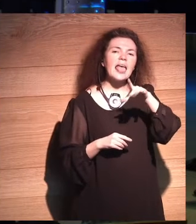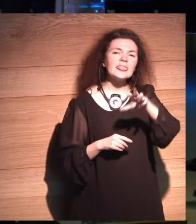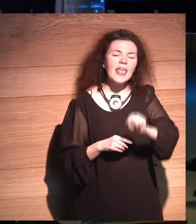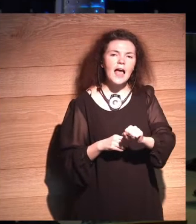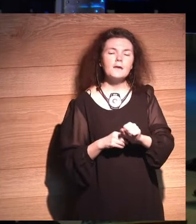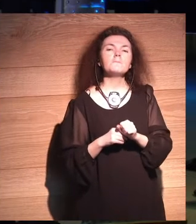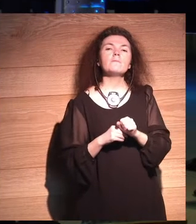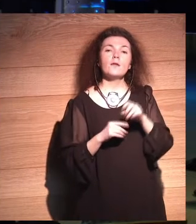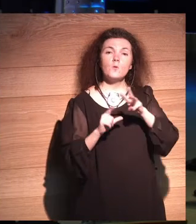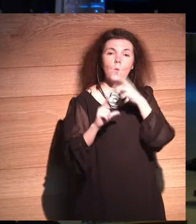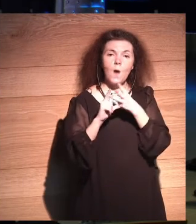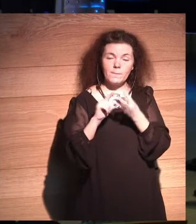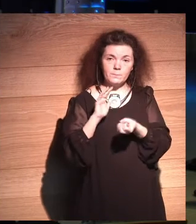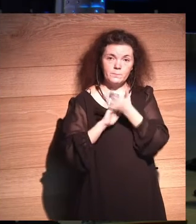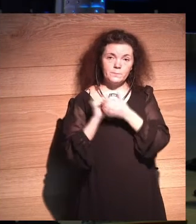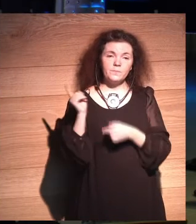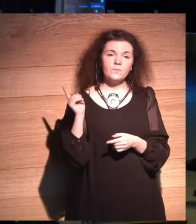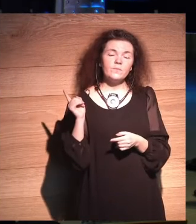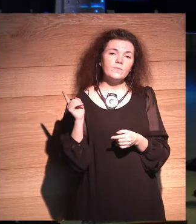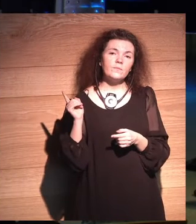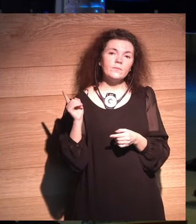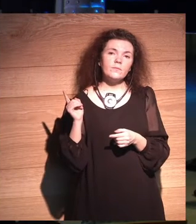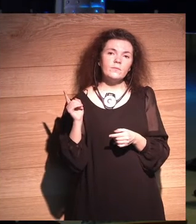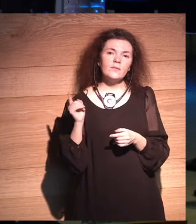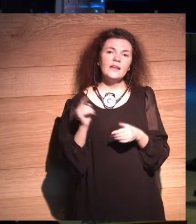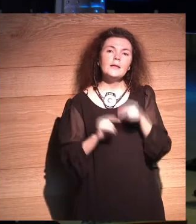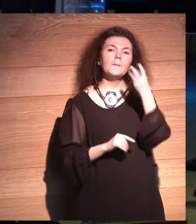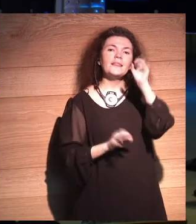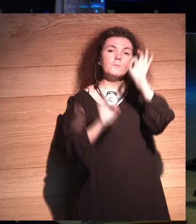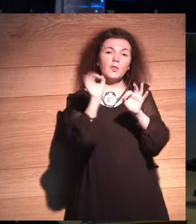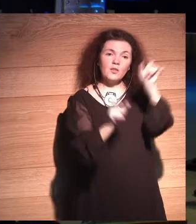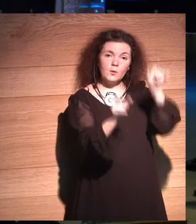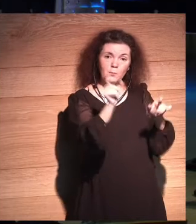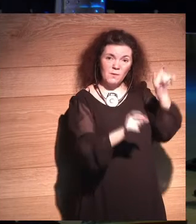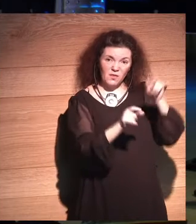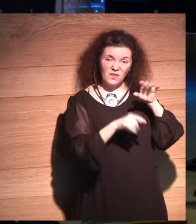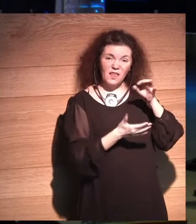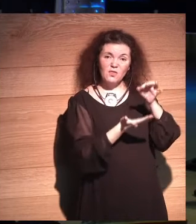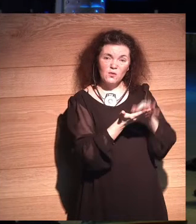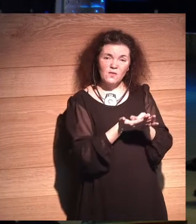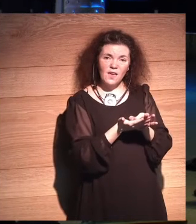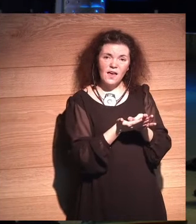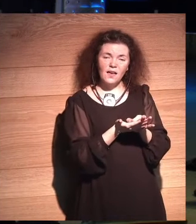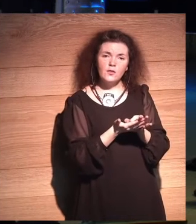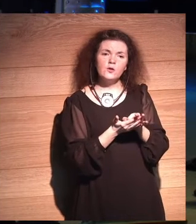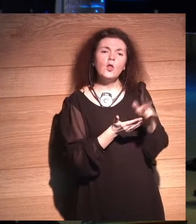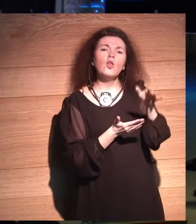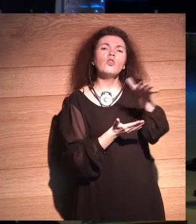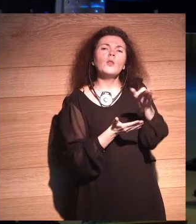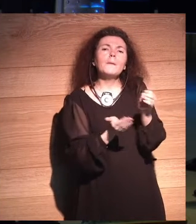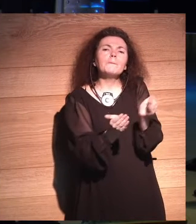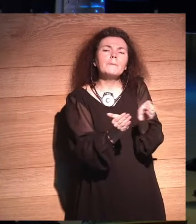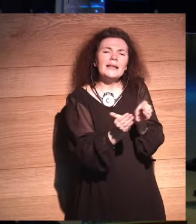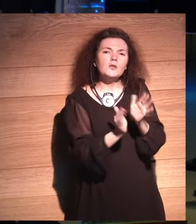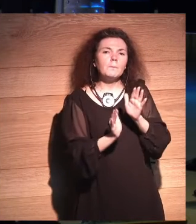Reykjavik, which engages 20% of the population of the city. Now, Reykjavik's a small place, but people are actively